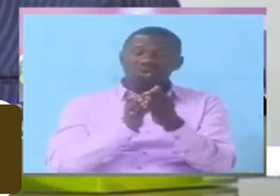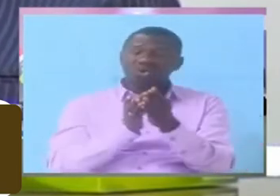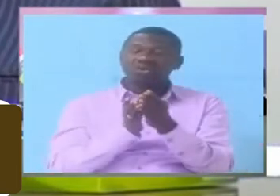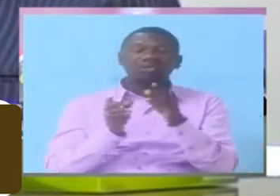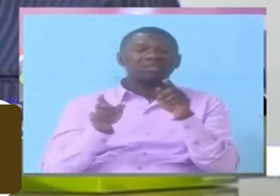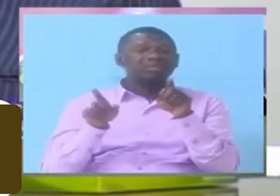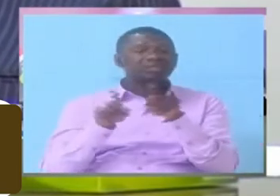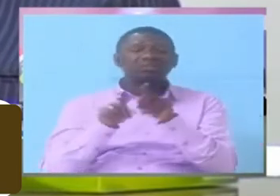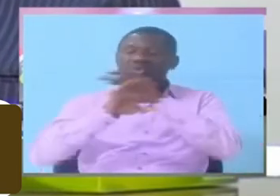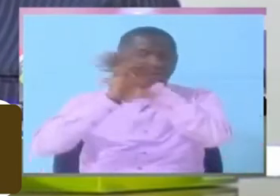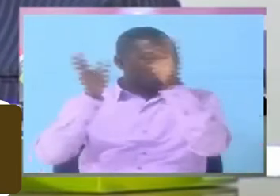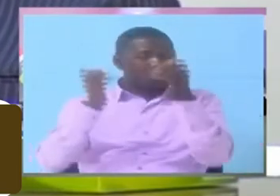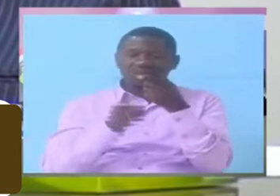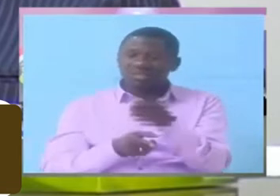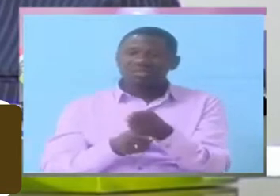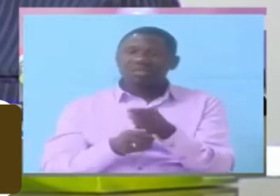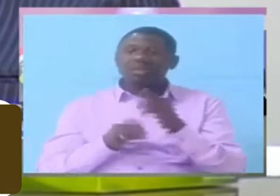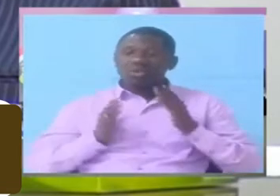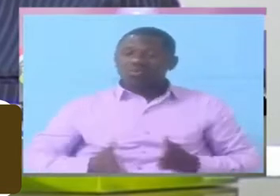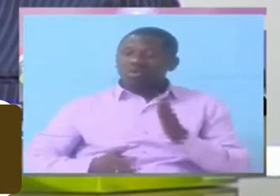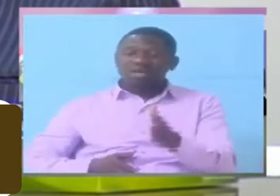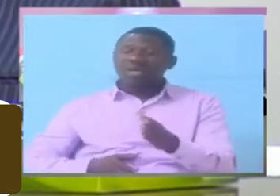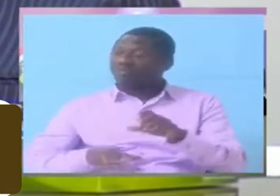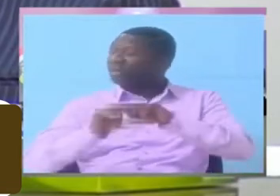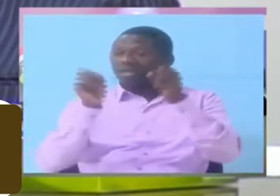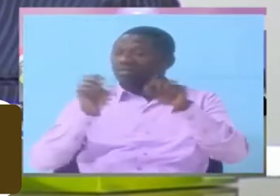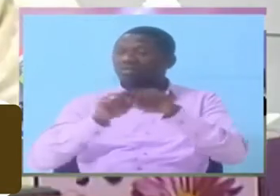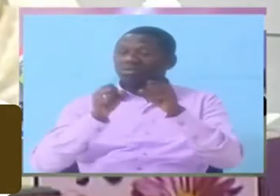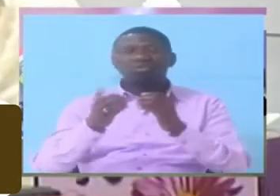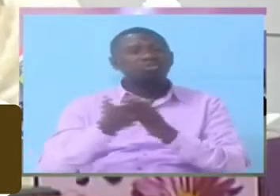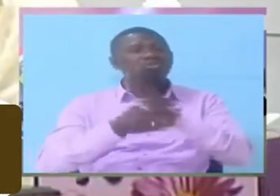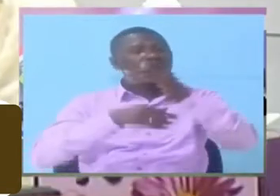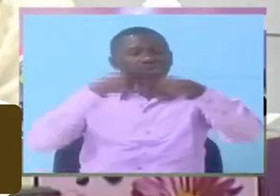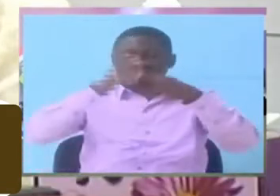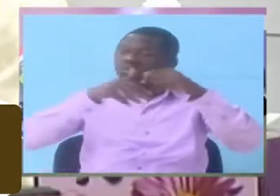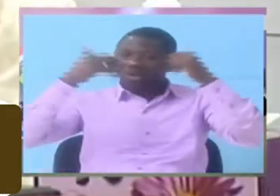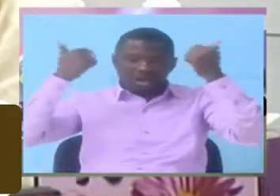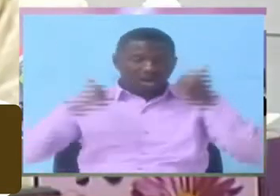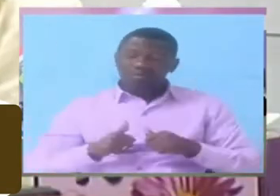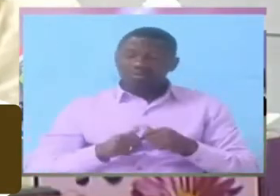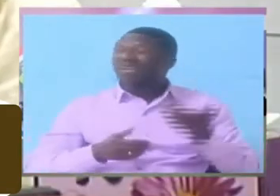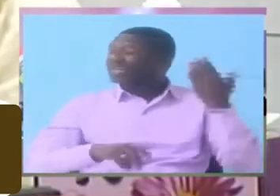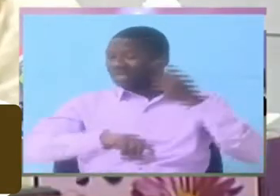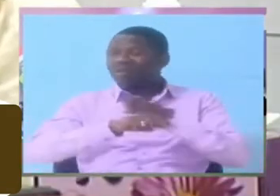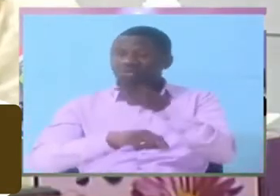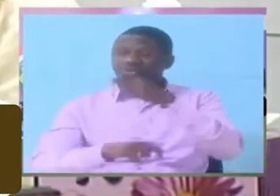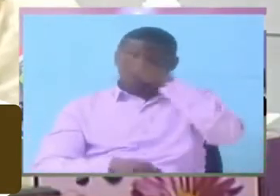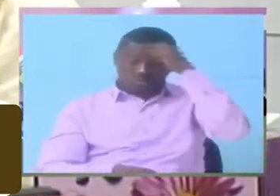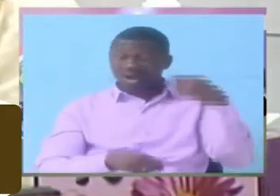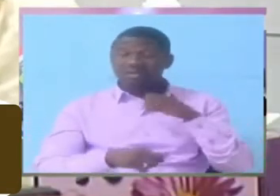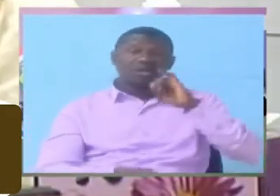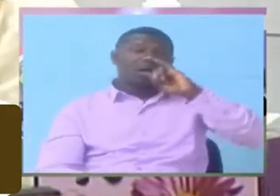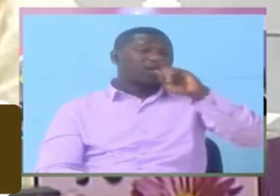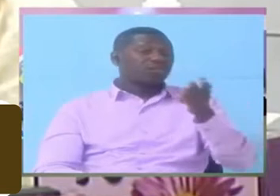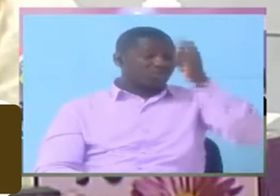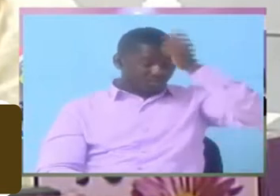happen even within the police under your watch. Bare se do be sonna manni nala ko hanin kabi o nyaaw nyaanya na nyin kata ko be kono e